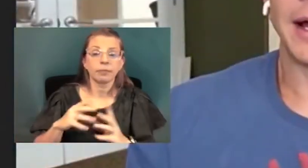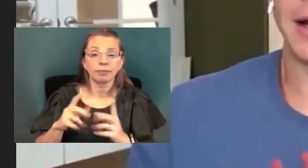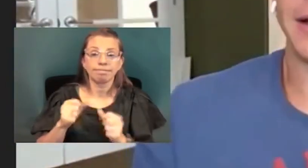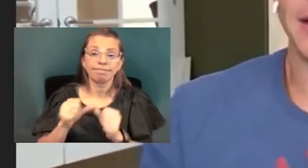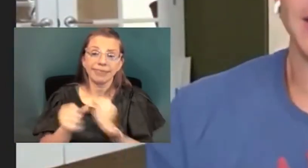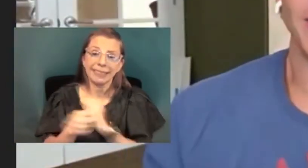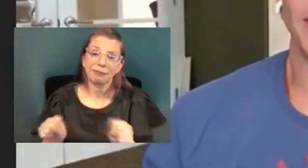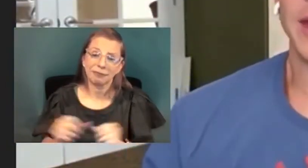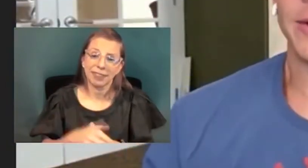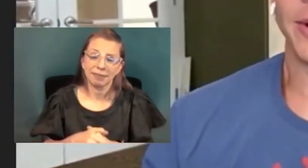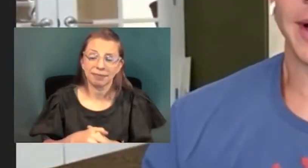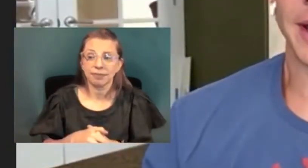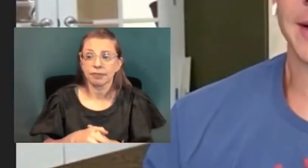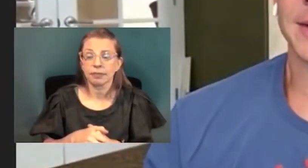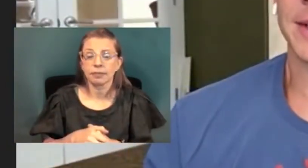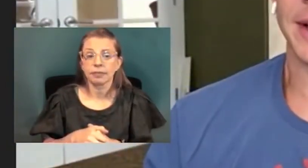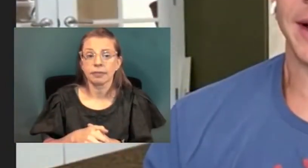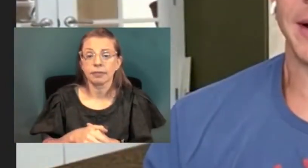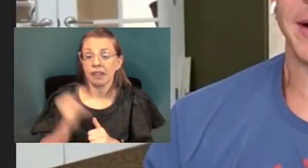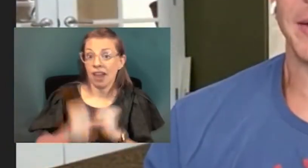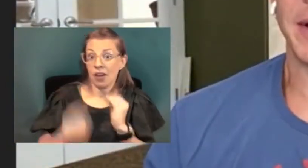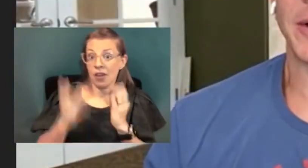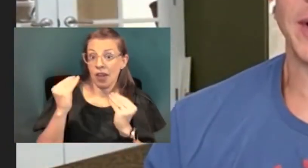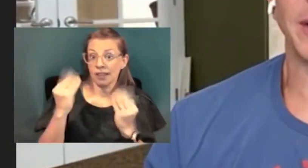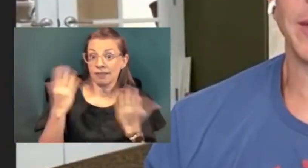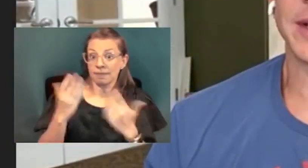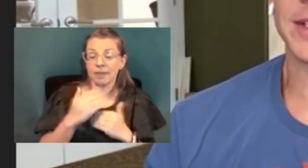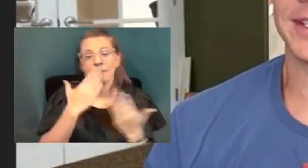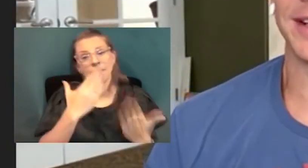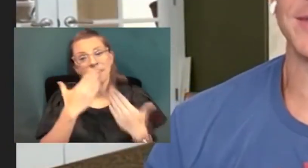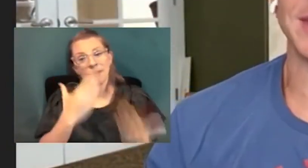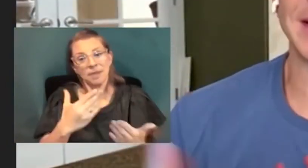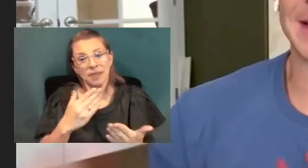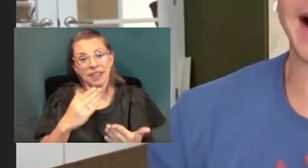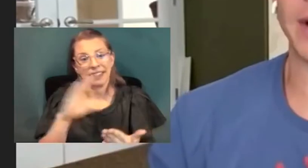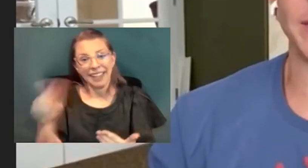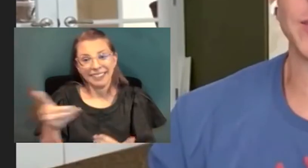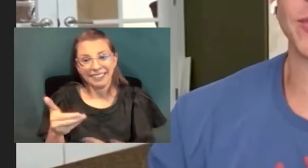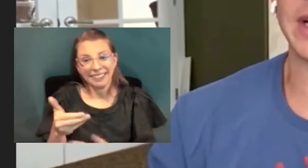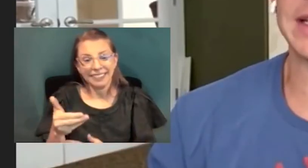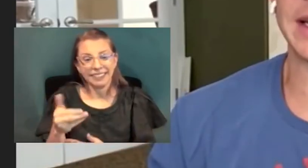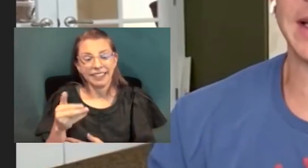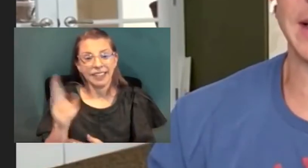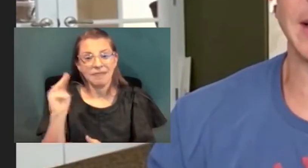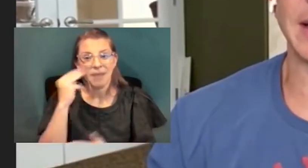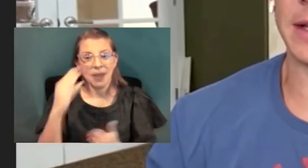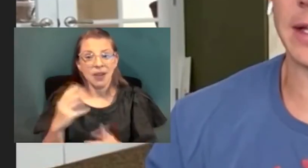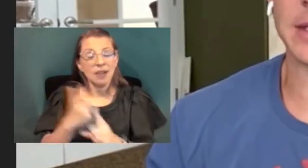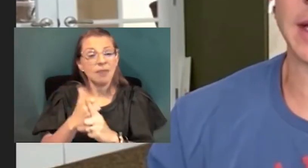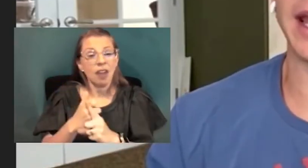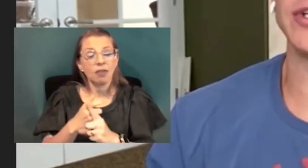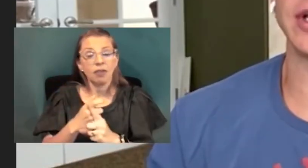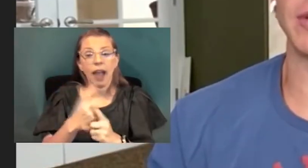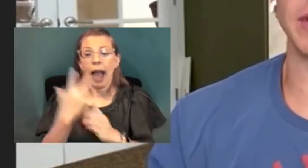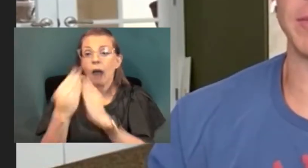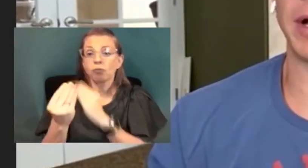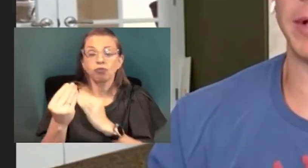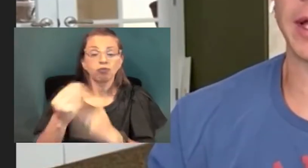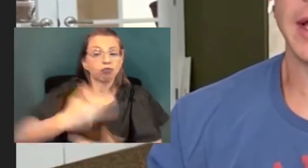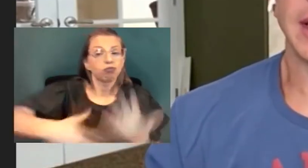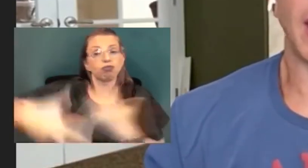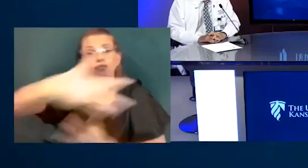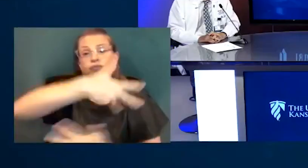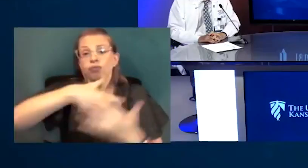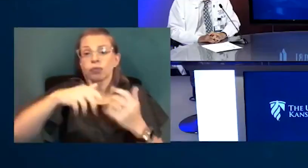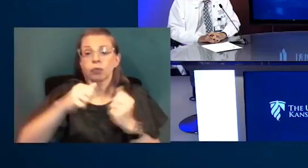Yeah, thank you to our guest, Mayor Quinton Lucas. He's out on the street. He is engaging with the